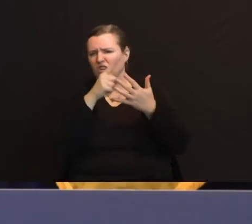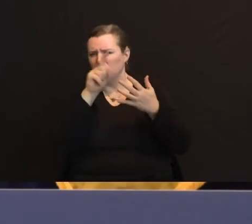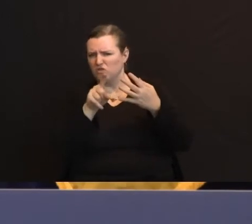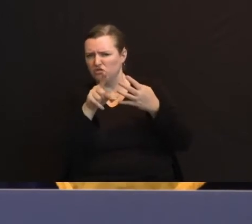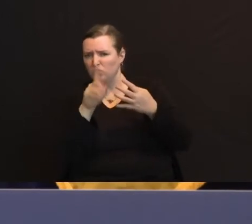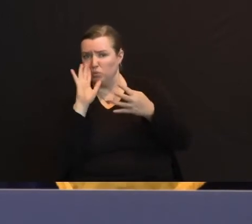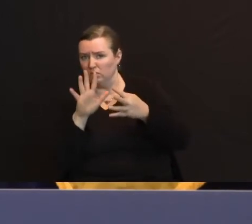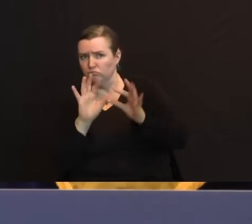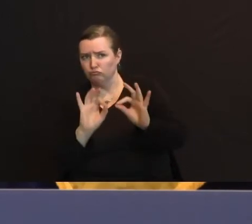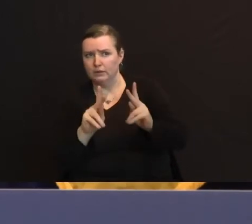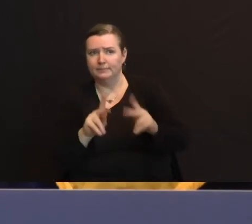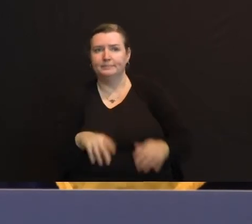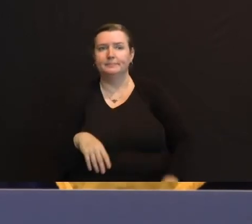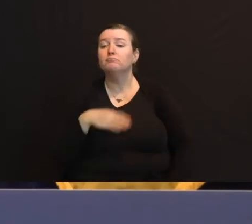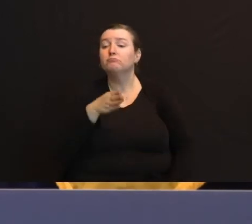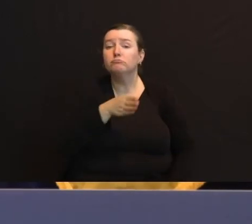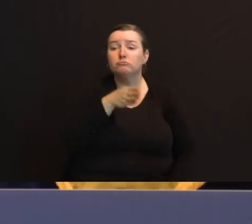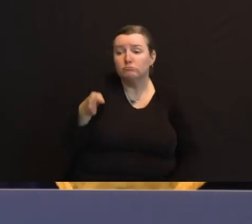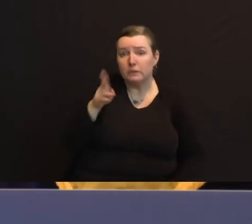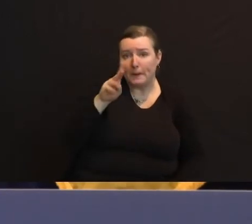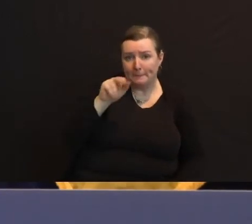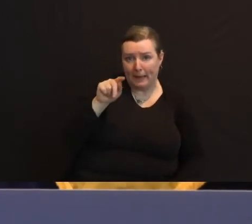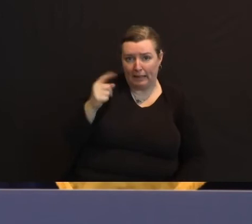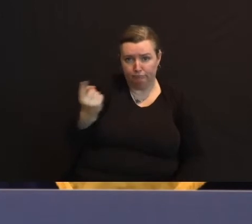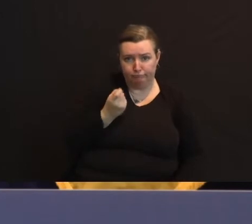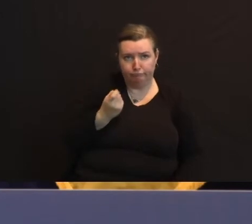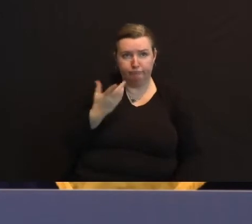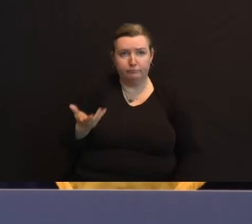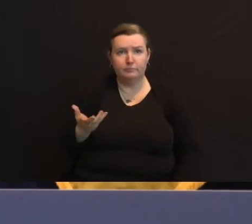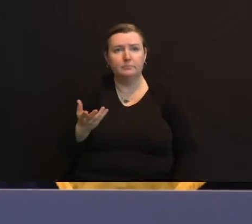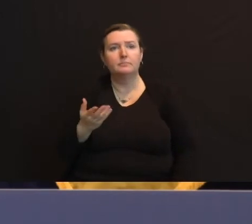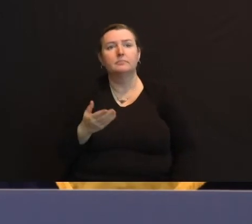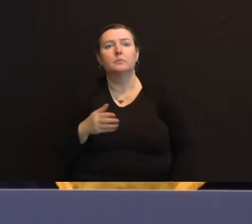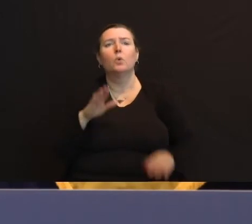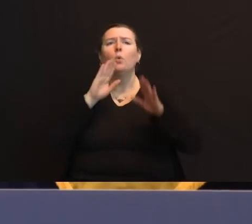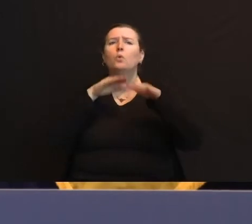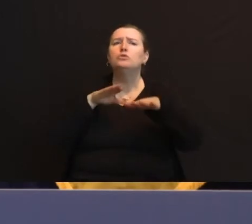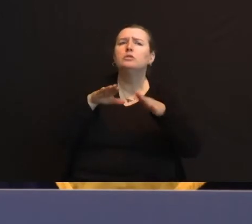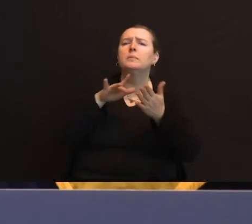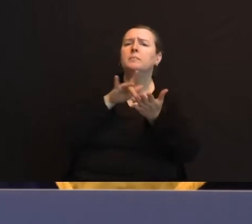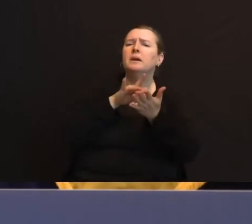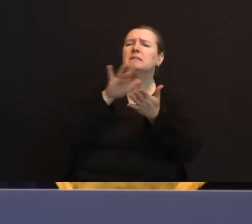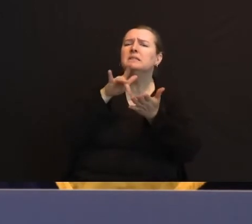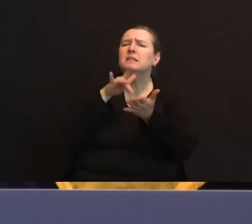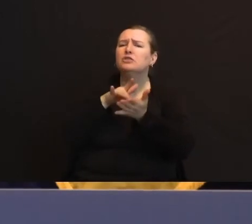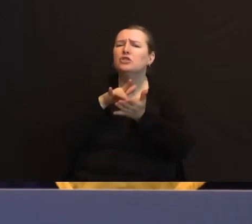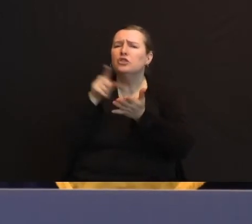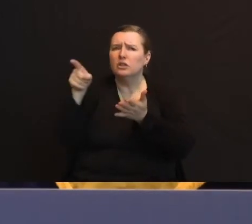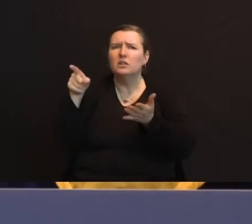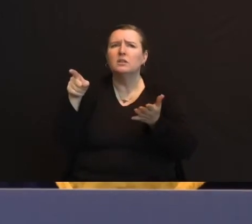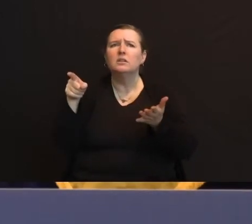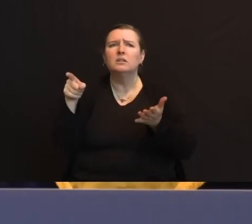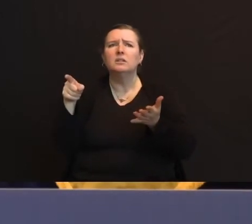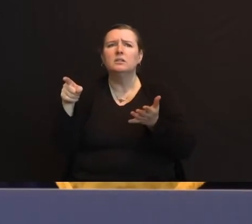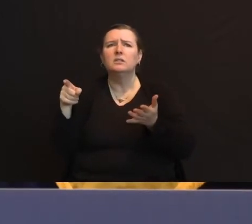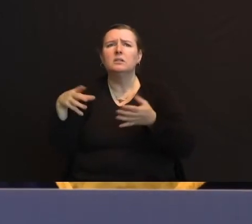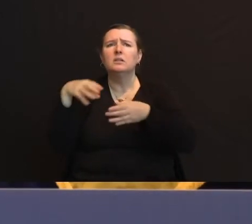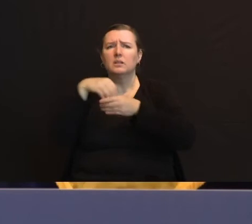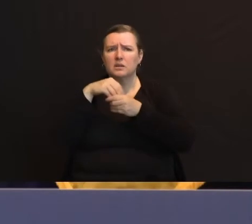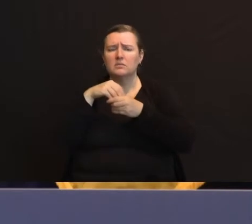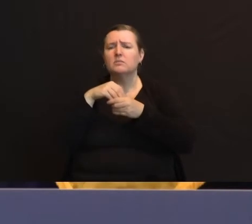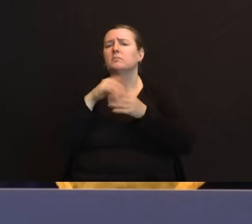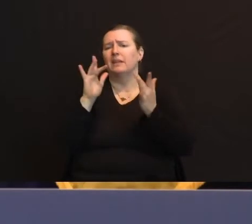deck here. Matt? Good afternoon. Is Ocean Medical Center participating in contact tracing for the outbreak that sickened at least 100